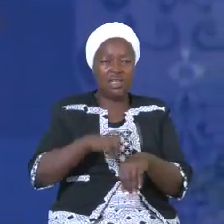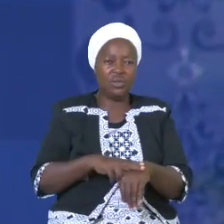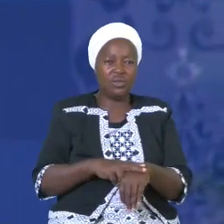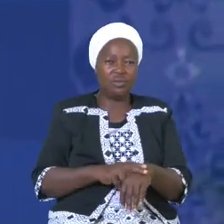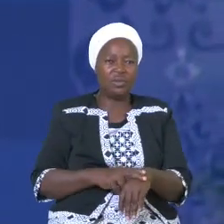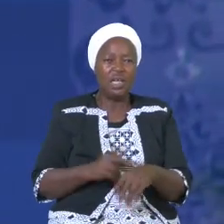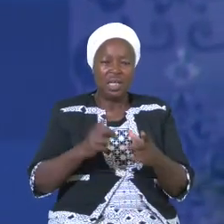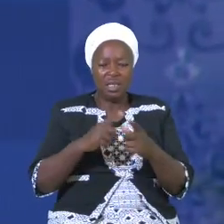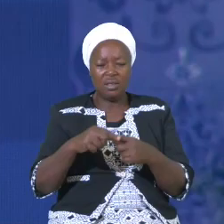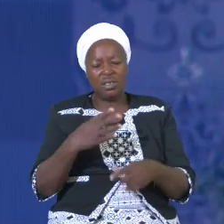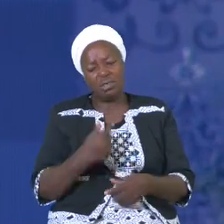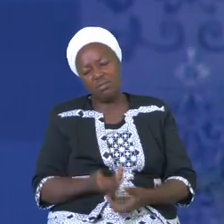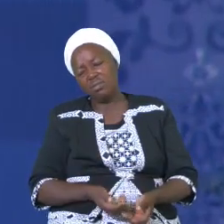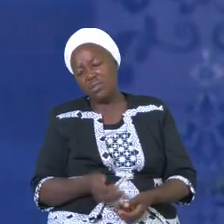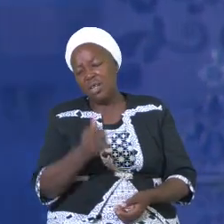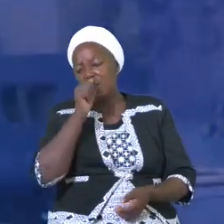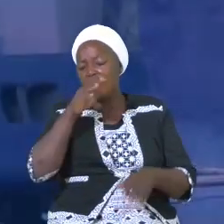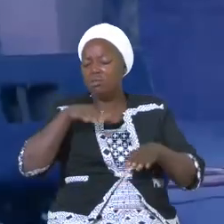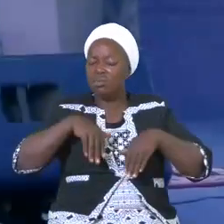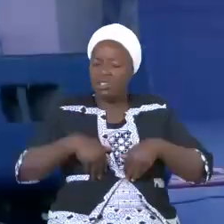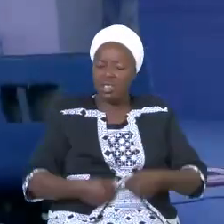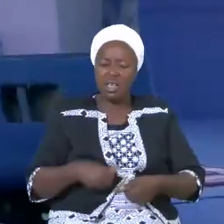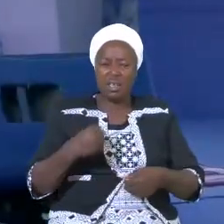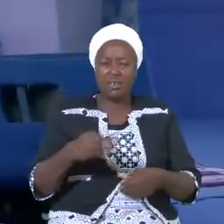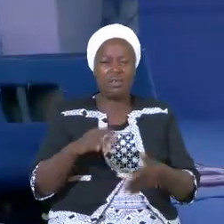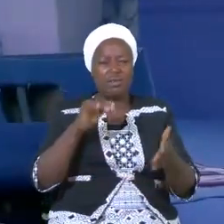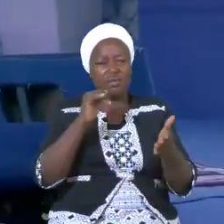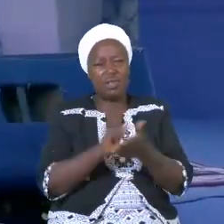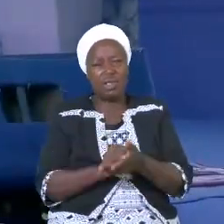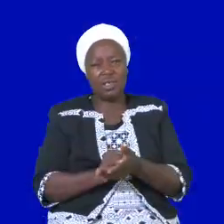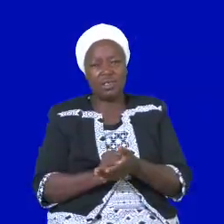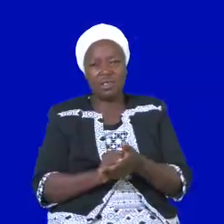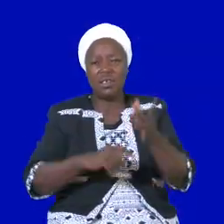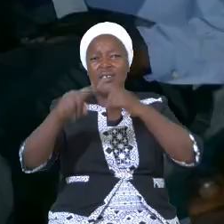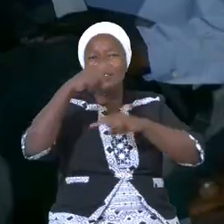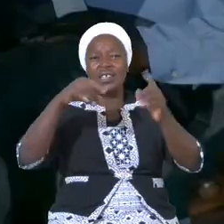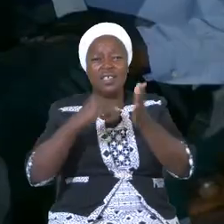am tired of that sage